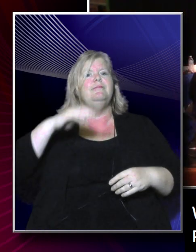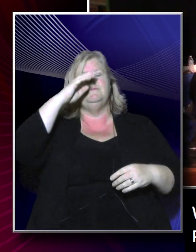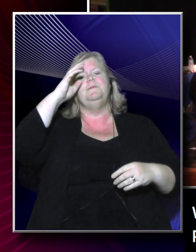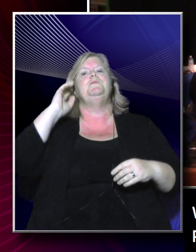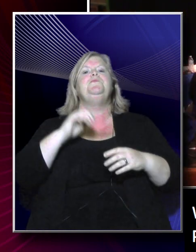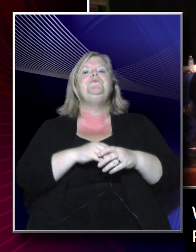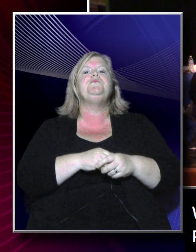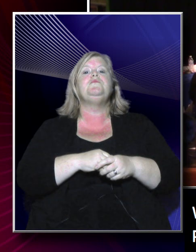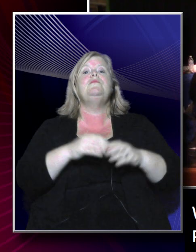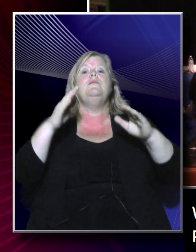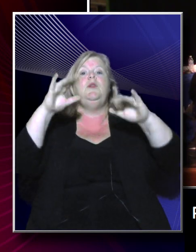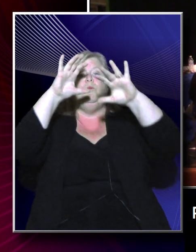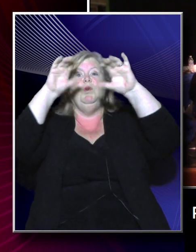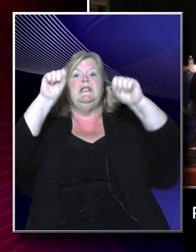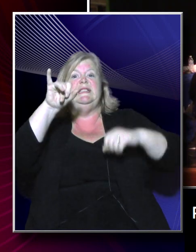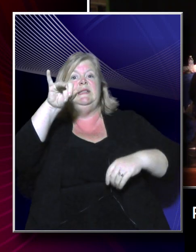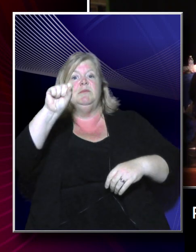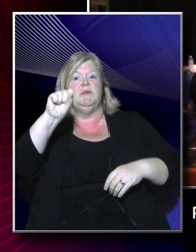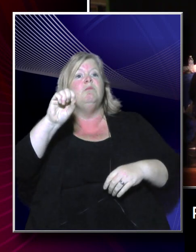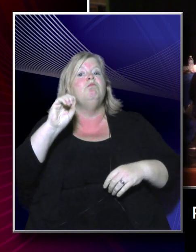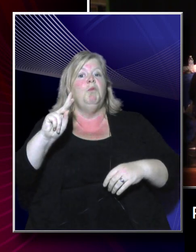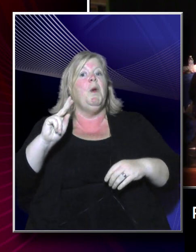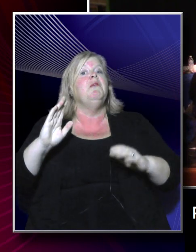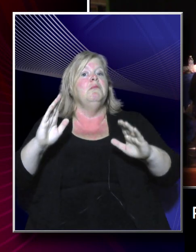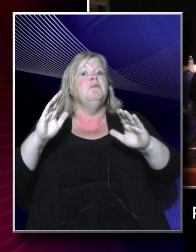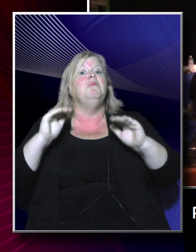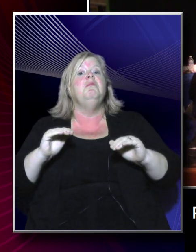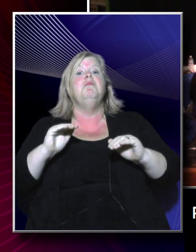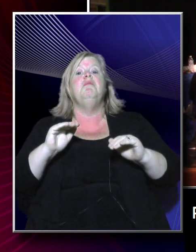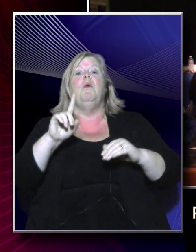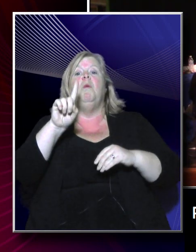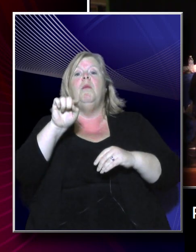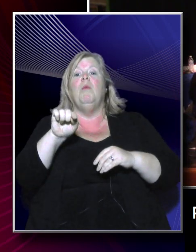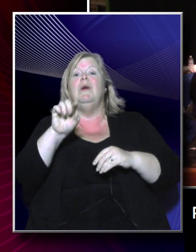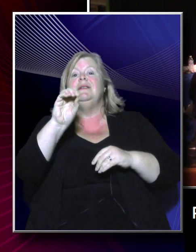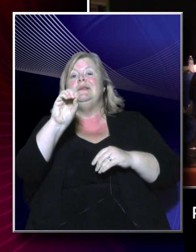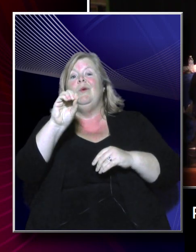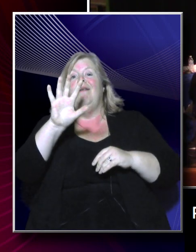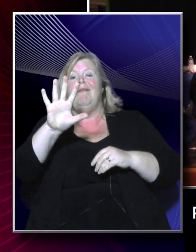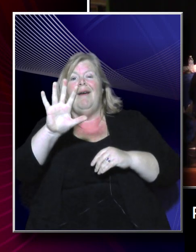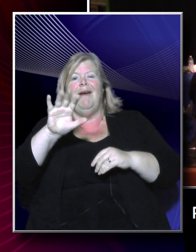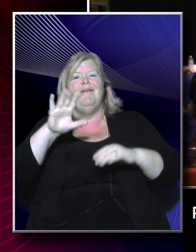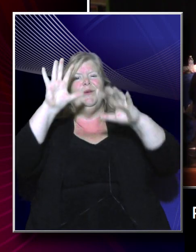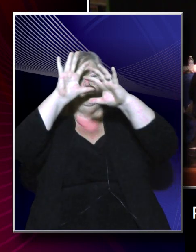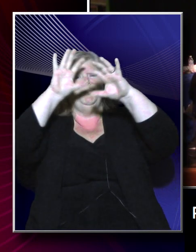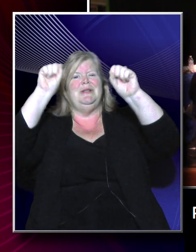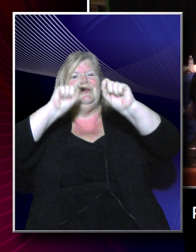Okay. Next is 1.05, Superintendent's Report.